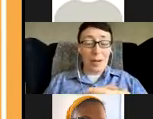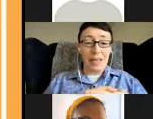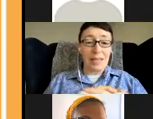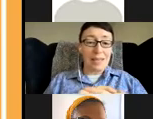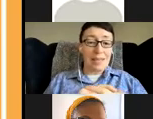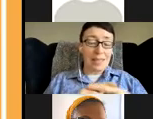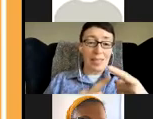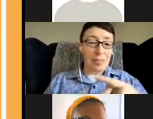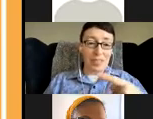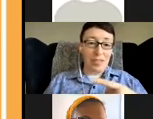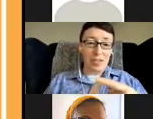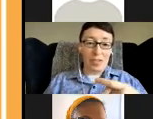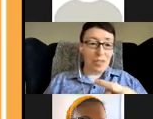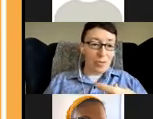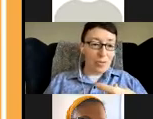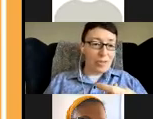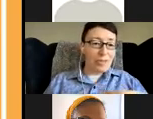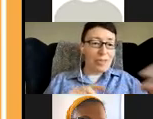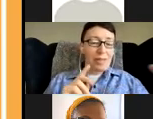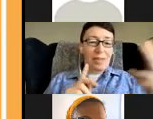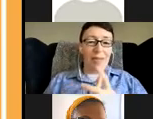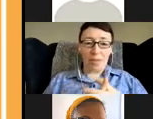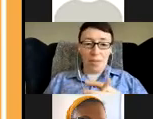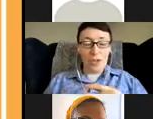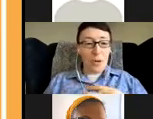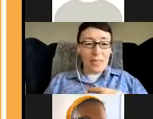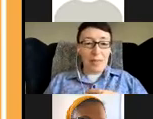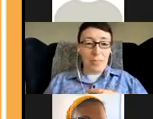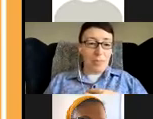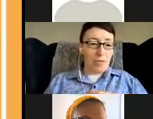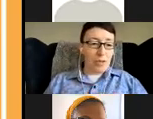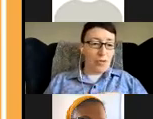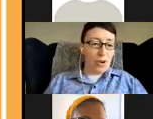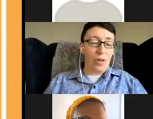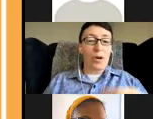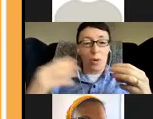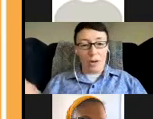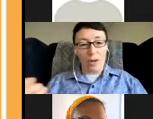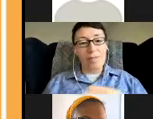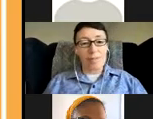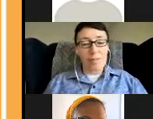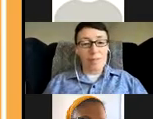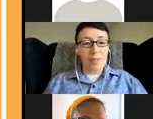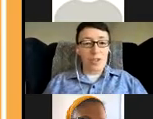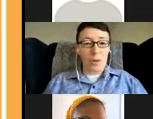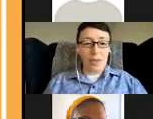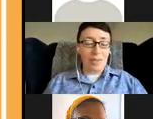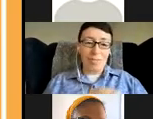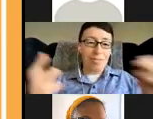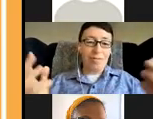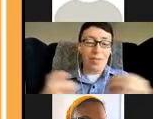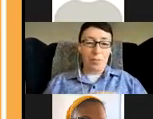affected by substance use, showing symptoms of withdrawal, or